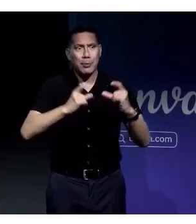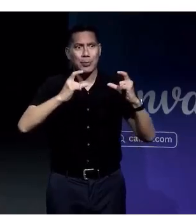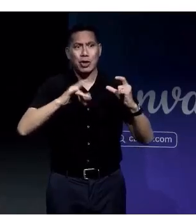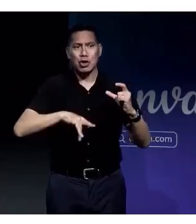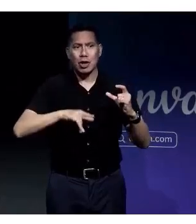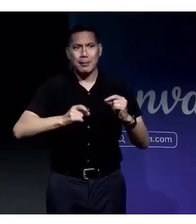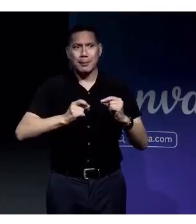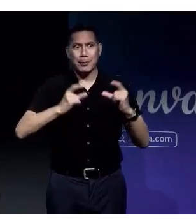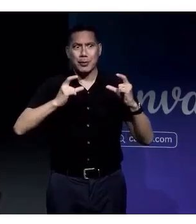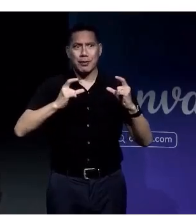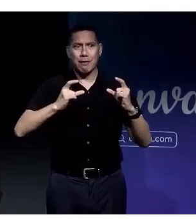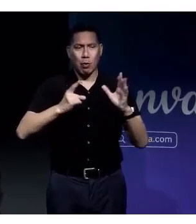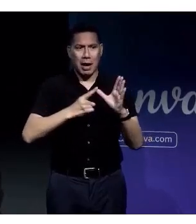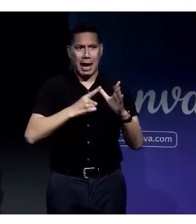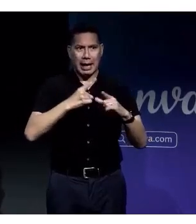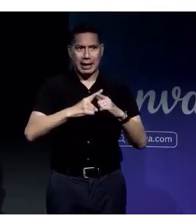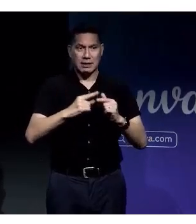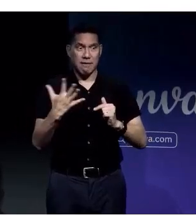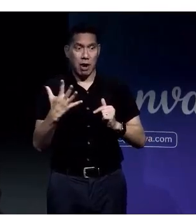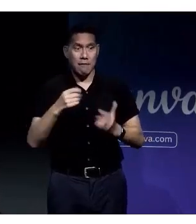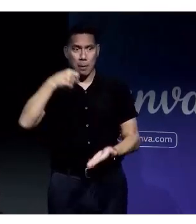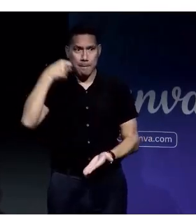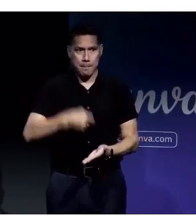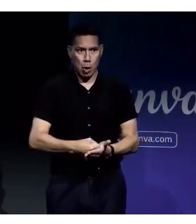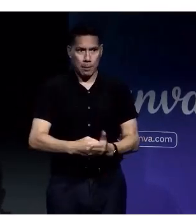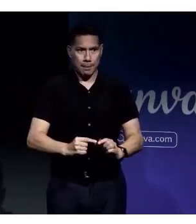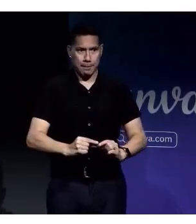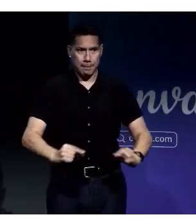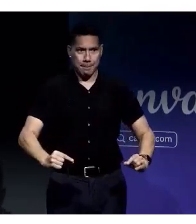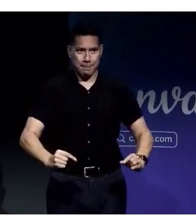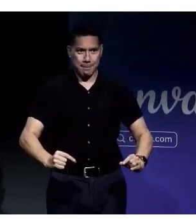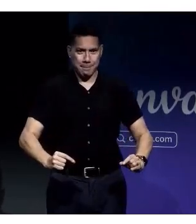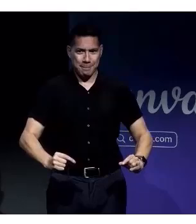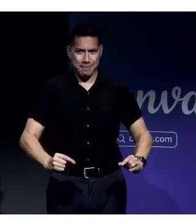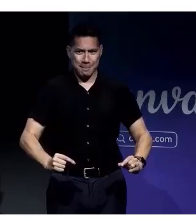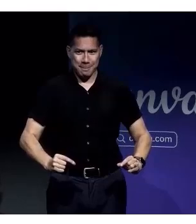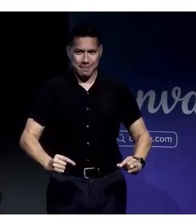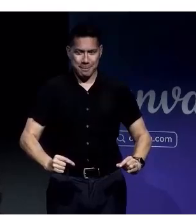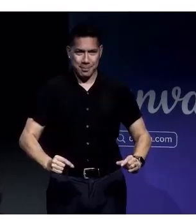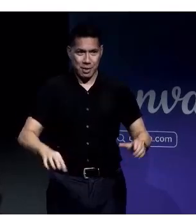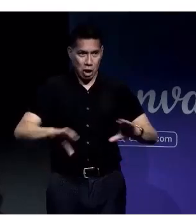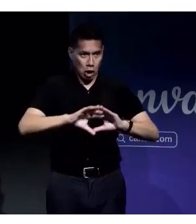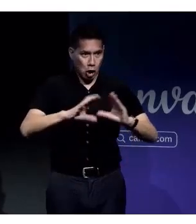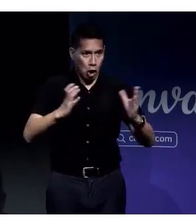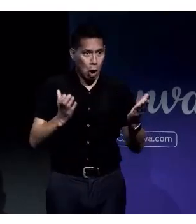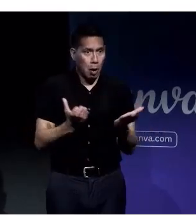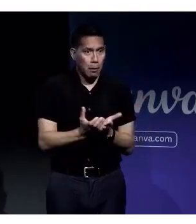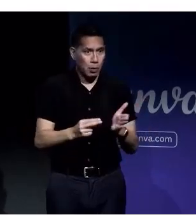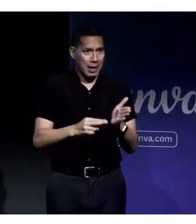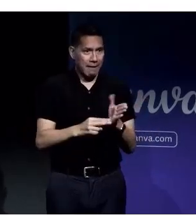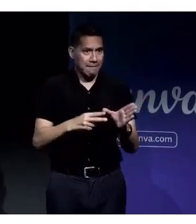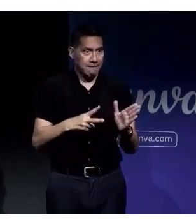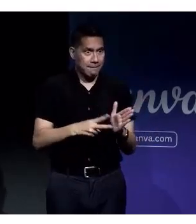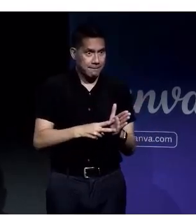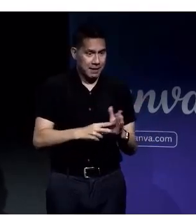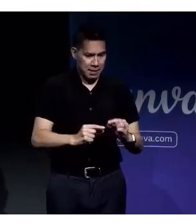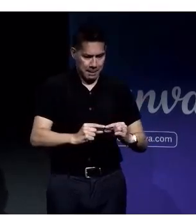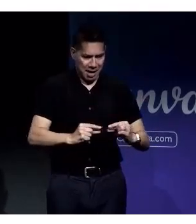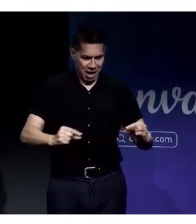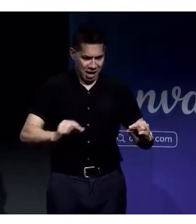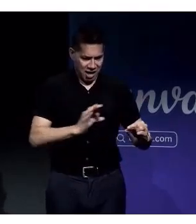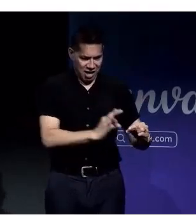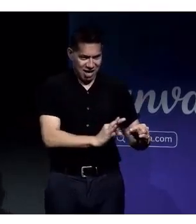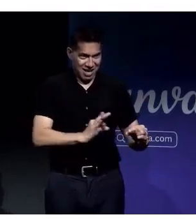at AX5? The bottom of the screen, the global navigation, the bar that you